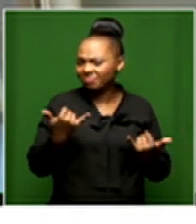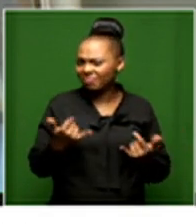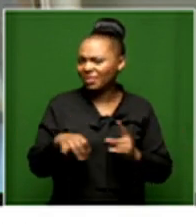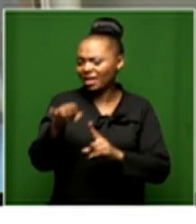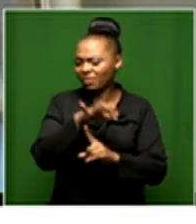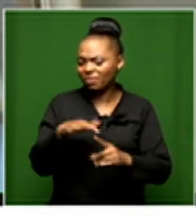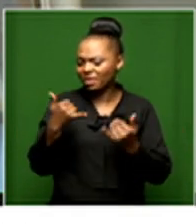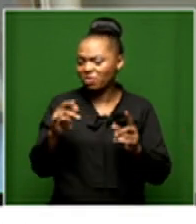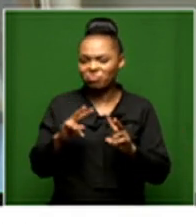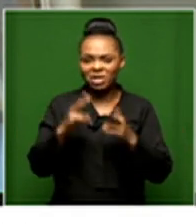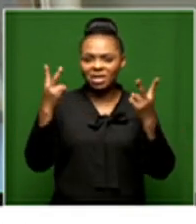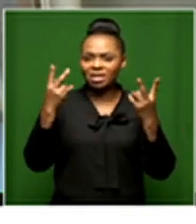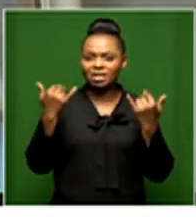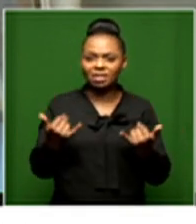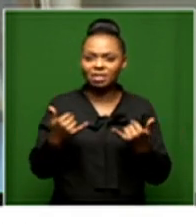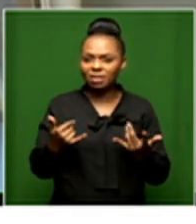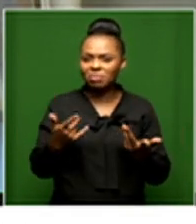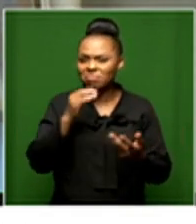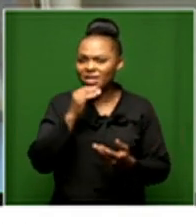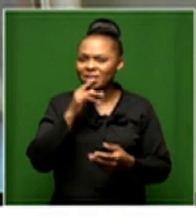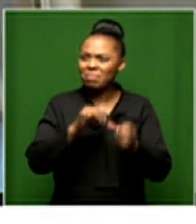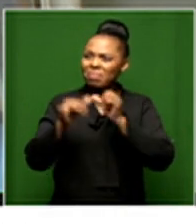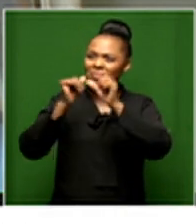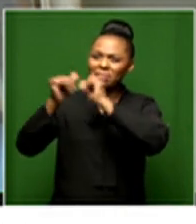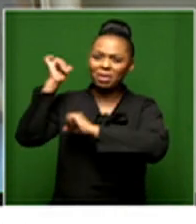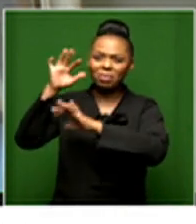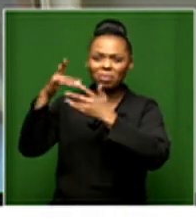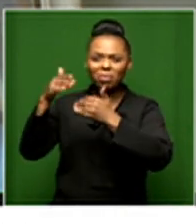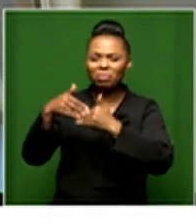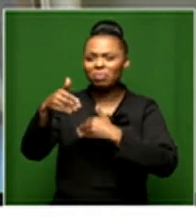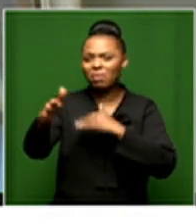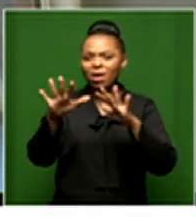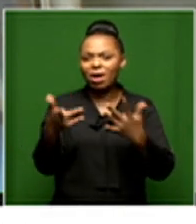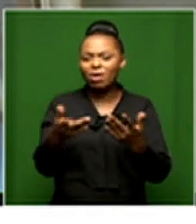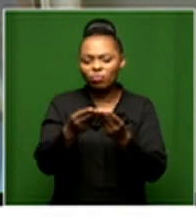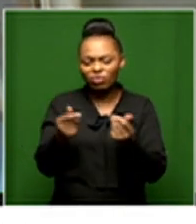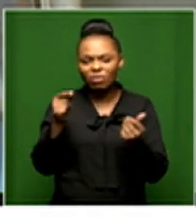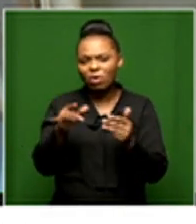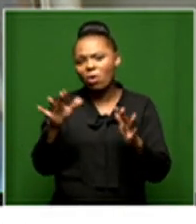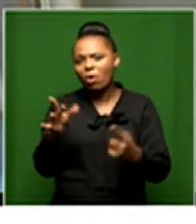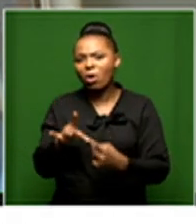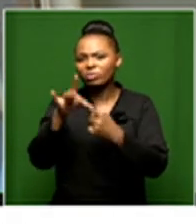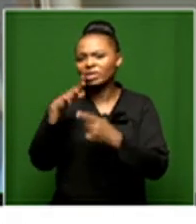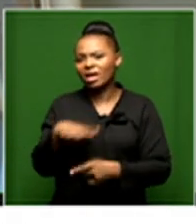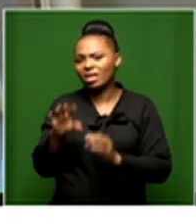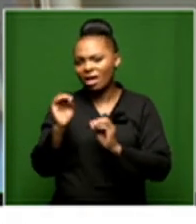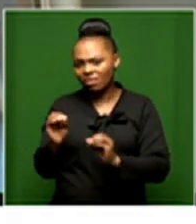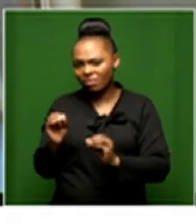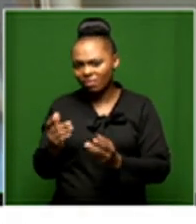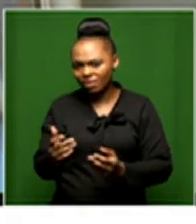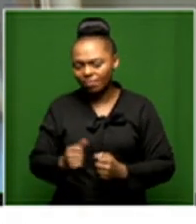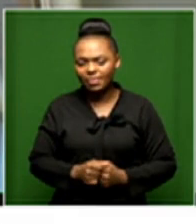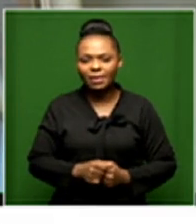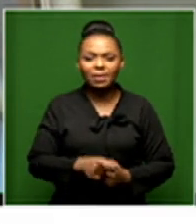most ideal solution moving forward, or are there other options? Well, it's an interesting fact